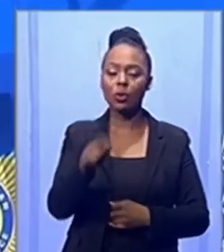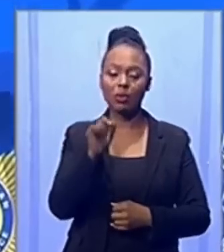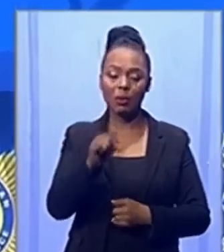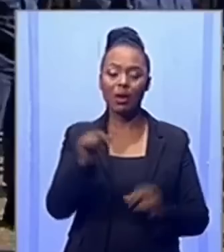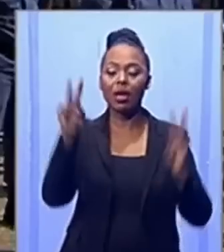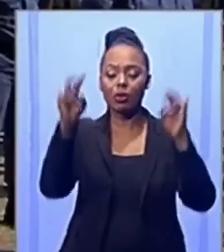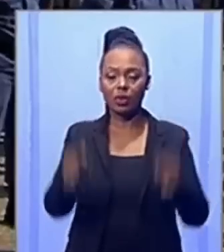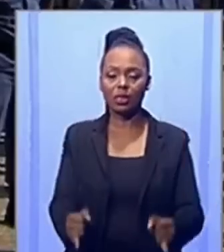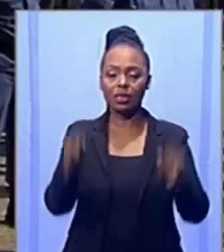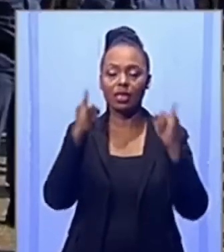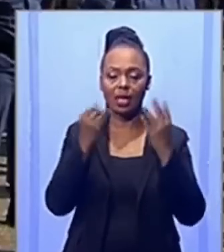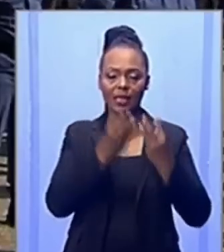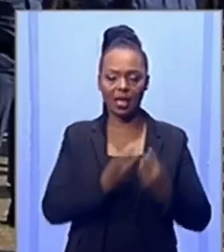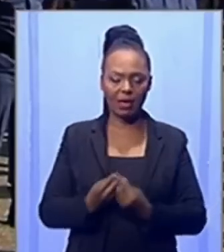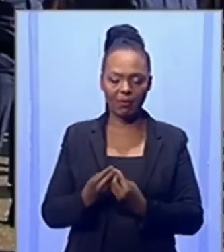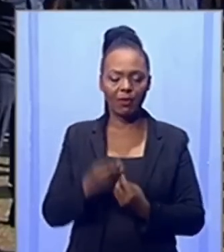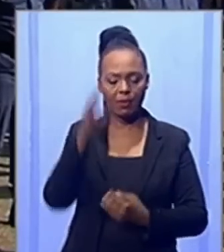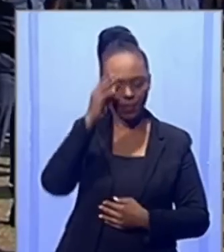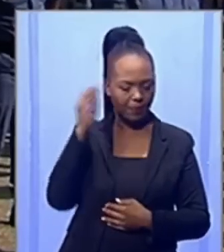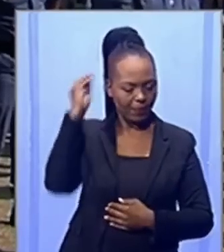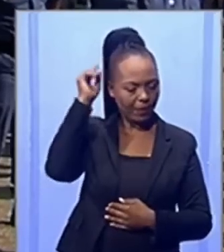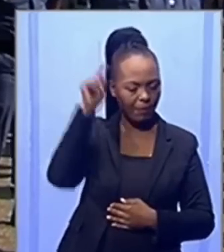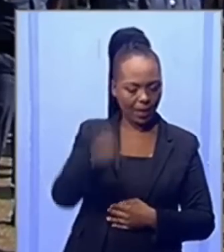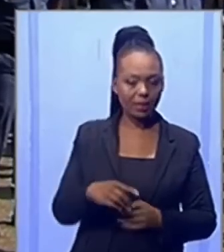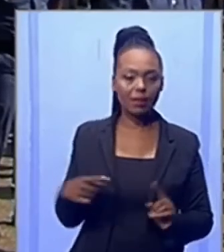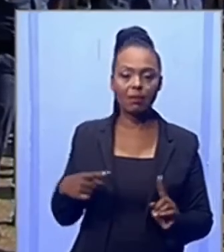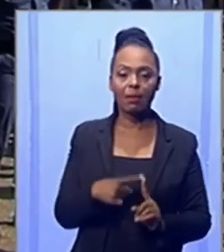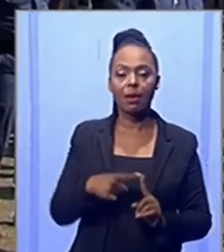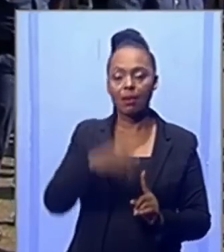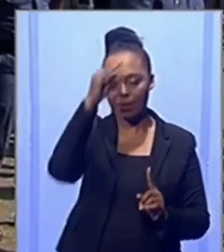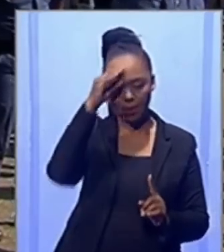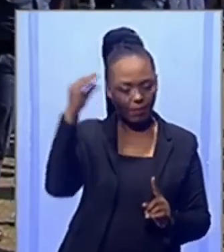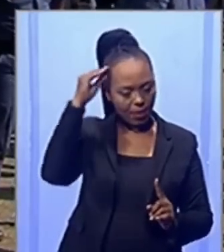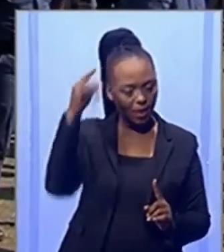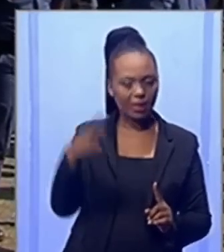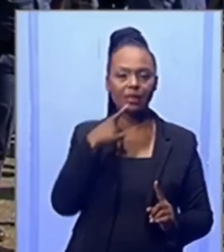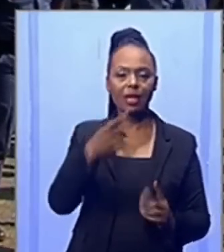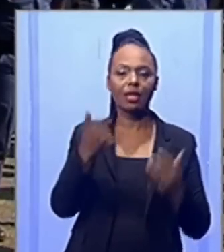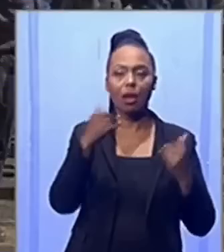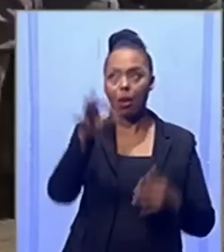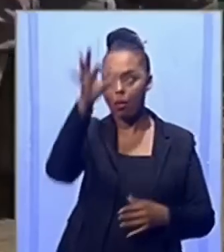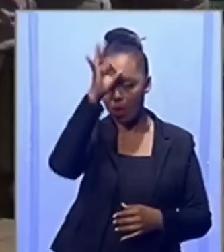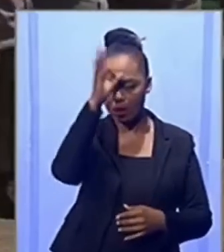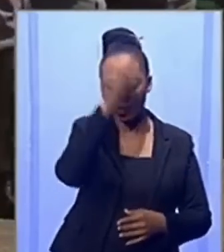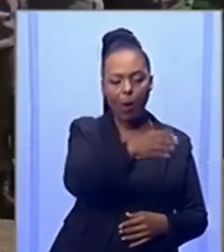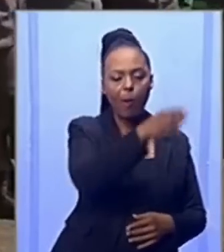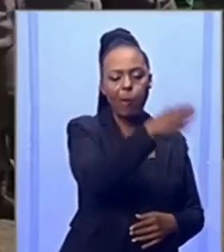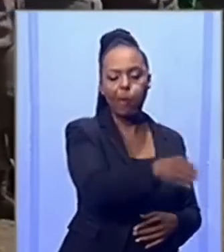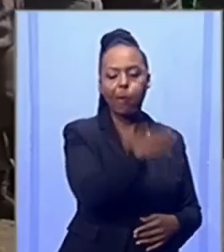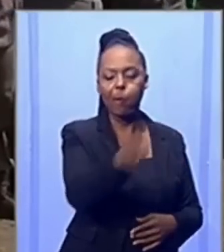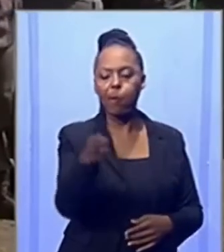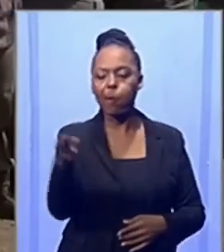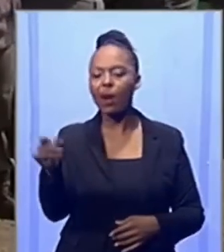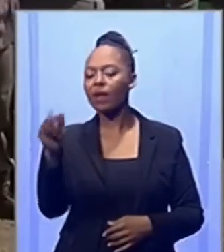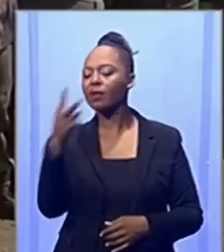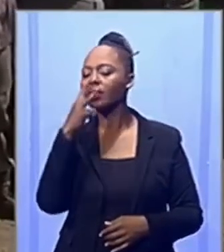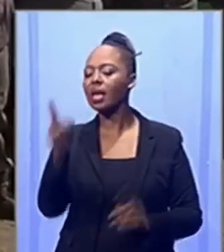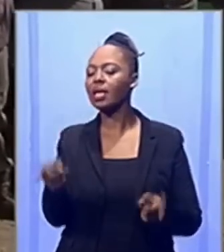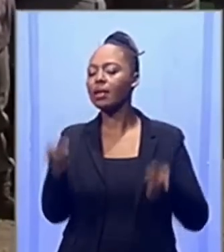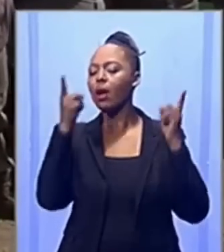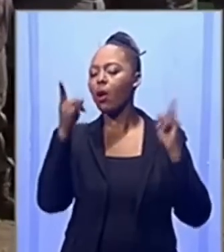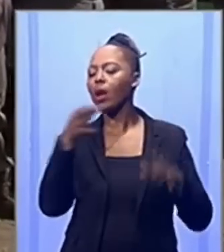is. Cele o boetse a toboketsa ntlha ya hore bahlanka ba sepolesa ba tla ba dibakeng tse nang le tlaleho tse hodimo tsa